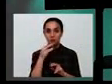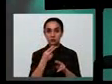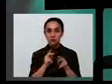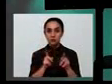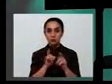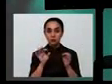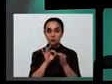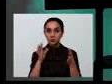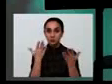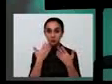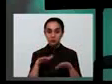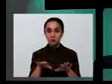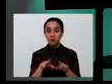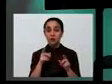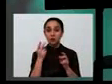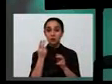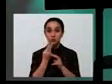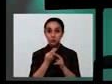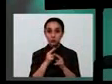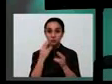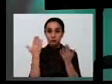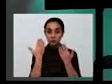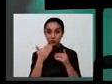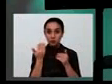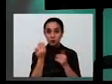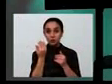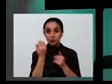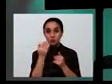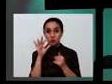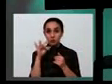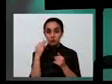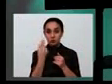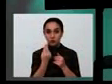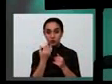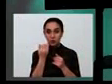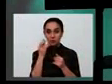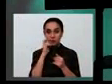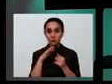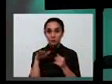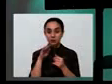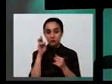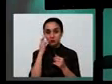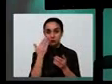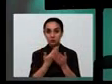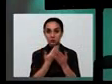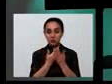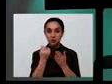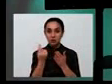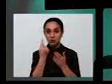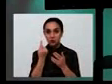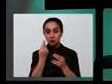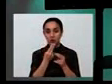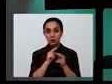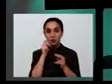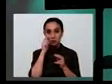mamlakat parchalanib ketdi. Bu mamlakat parchalangandan so'ng mana shu sotsialistik mamlakat davlat sifatida yagona, ya'ni